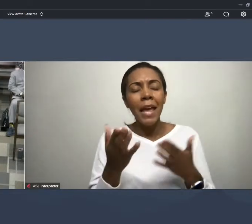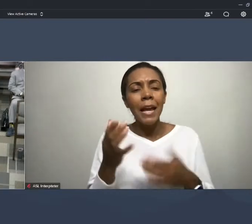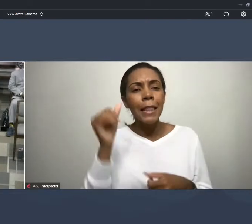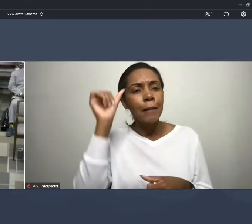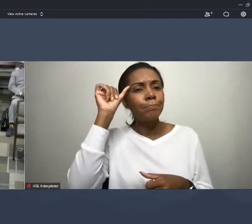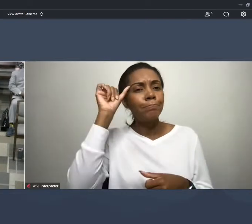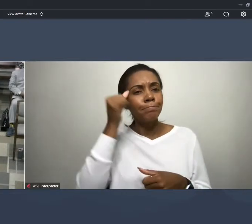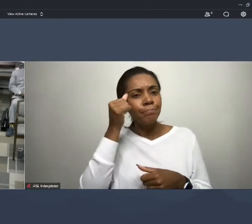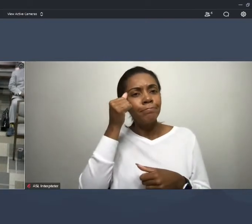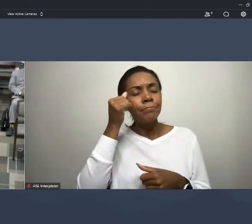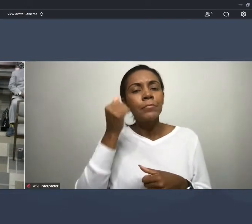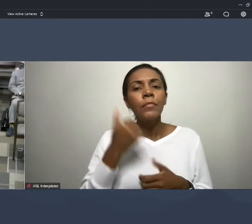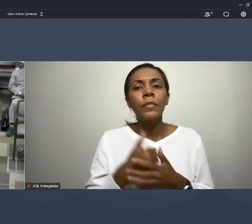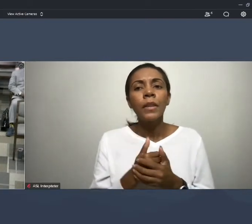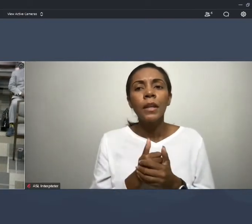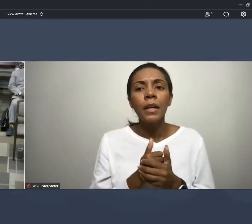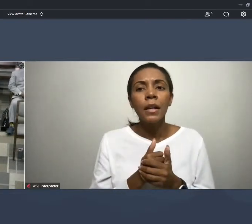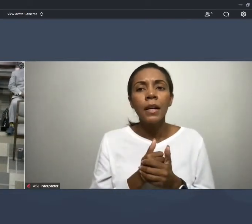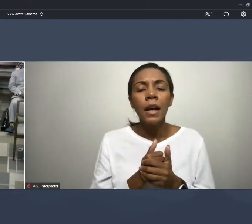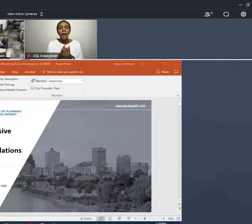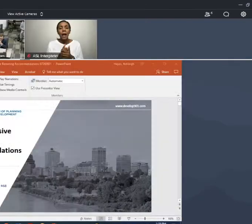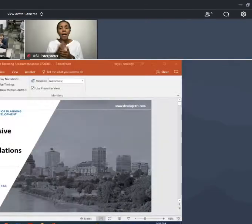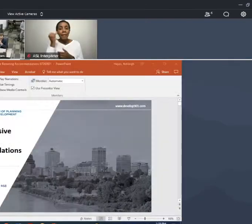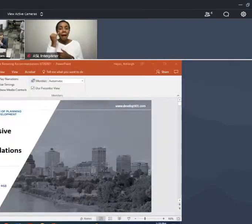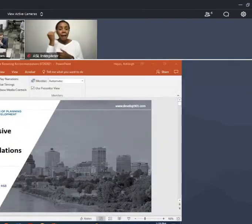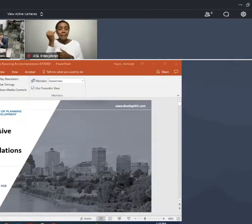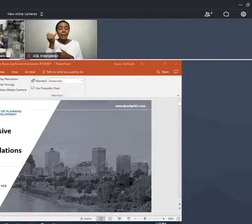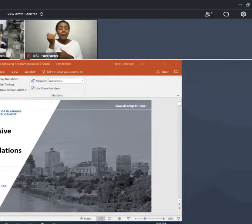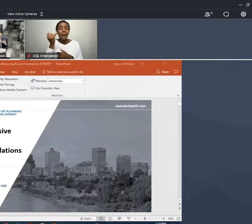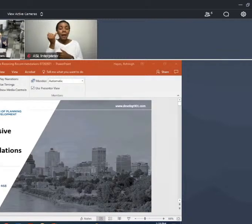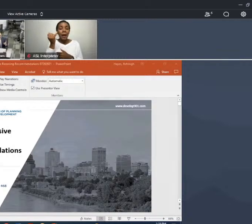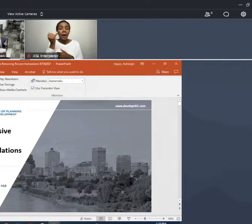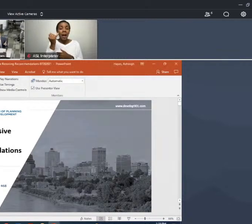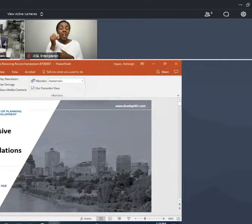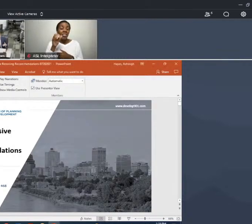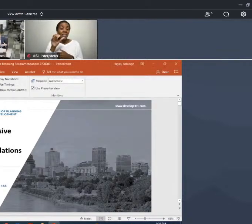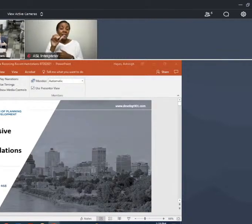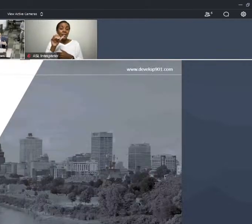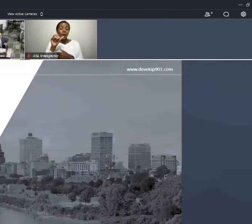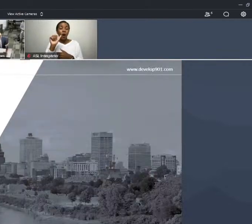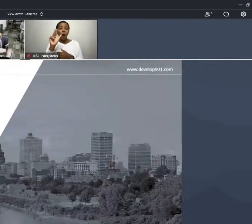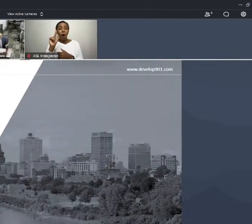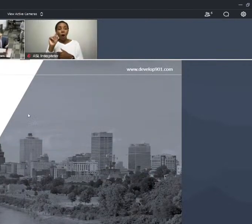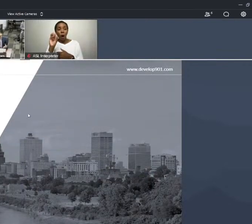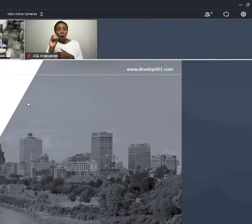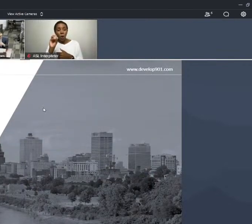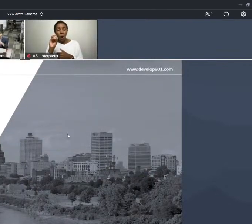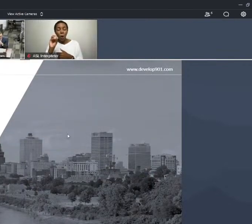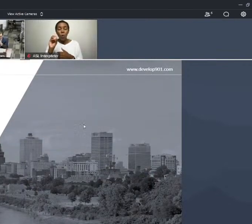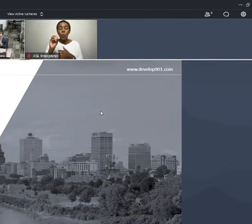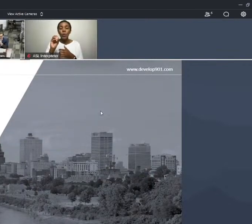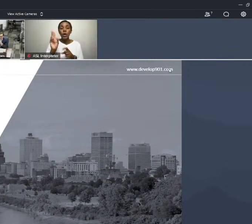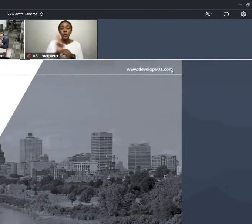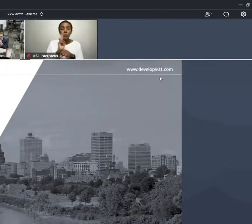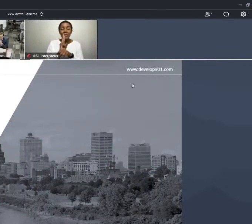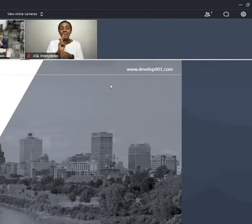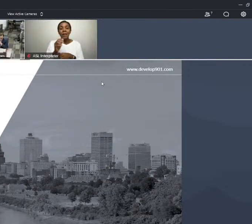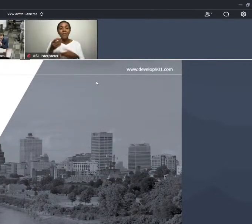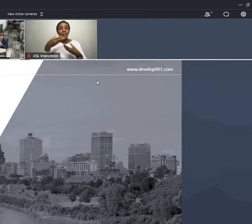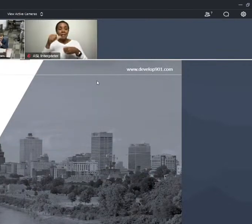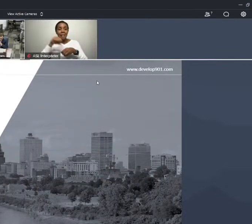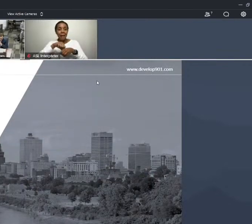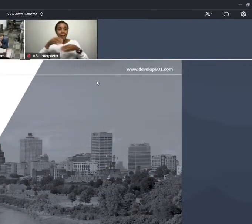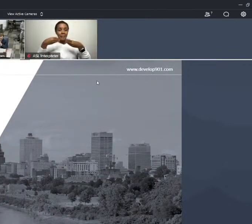us is that the idea that these auto-oriented uses, especially gas stations and tire shops,